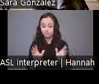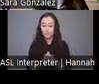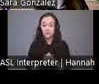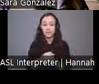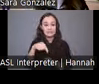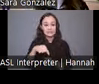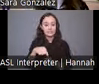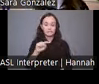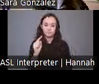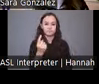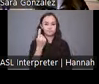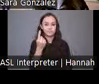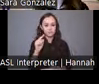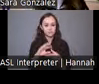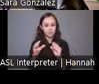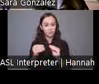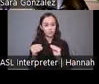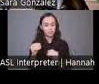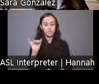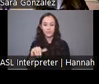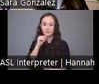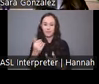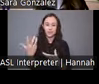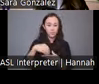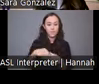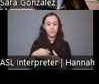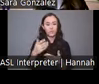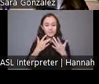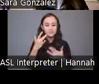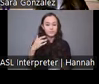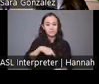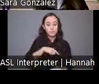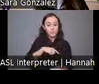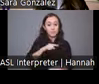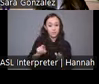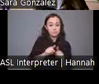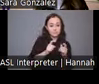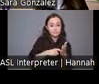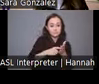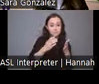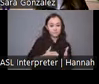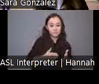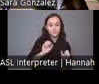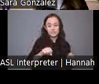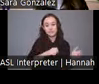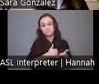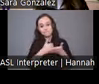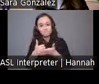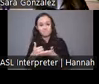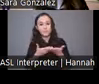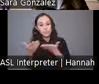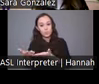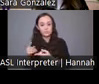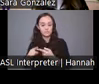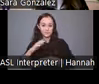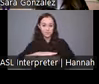story, and it precludes awareness of the deficits that we might bring to the table, and what deficits we have as a field that's